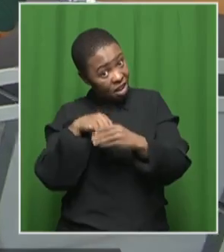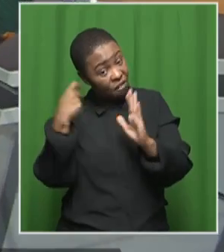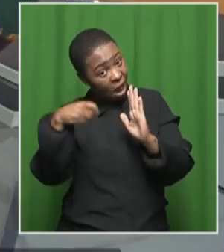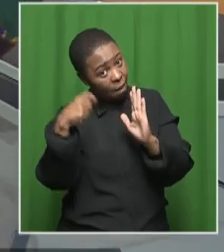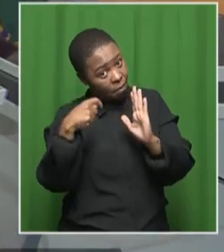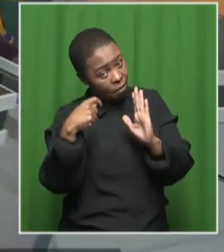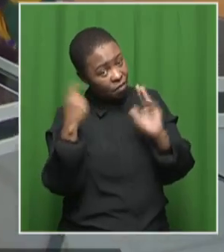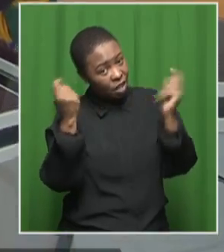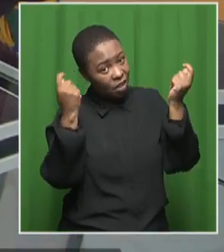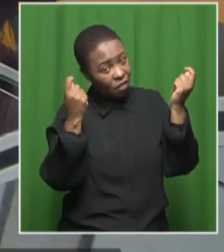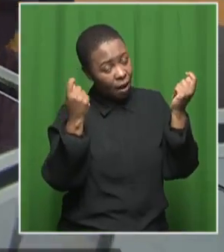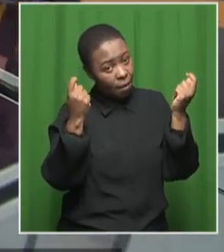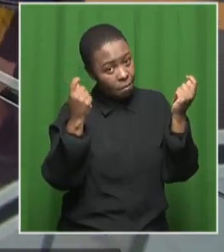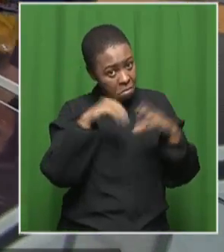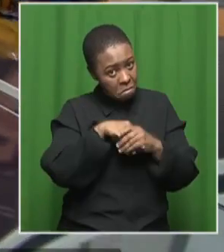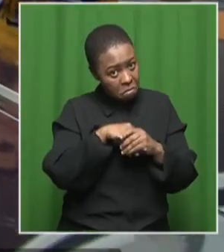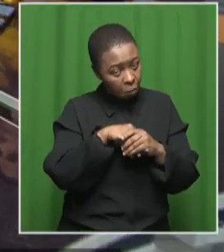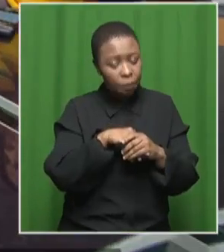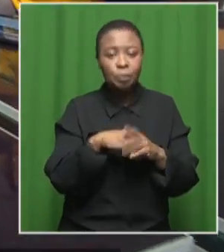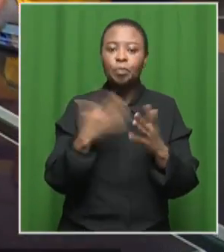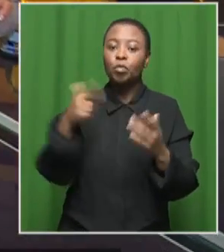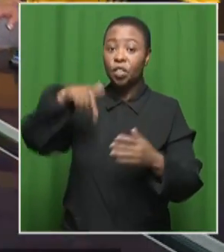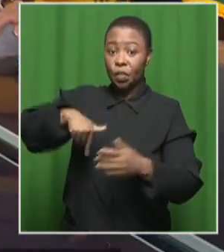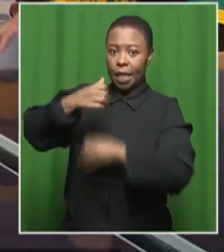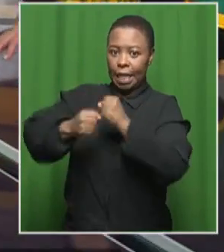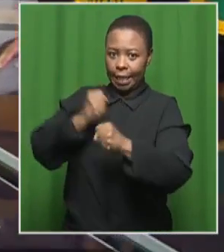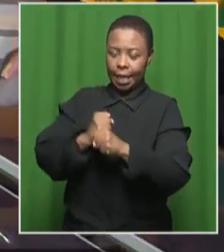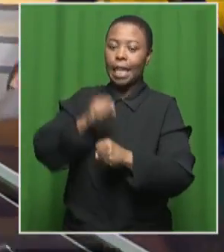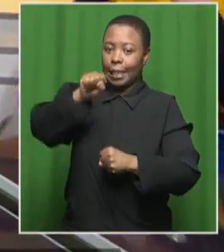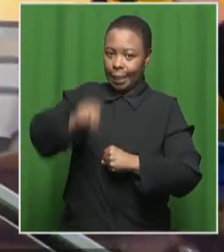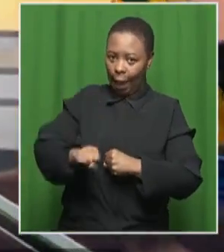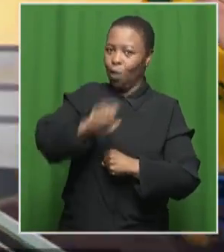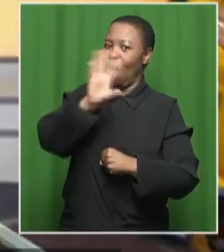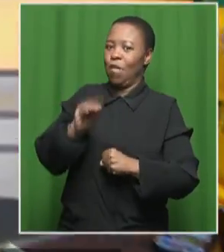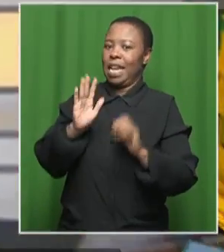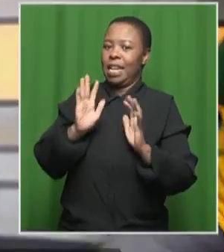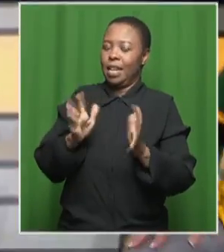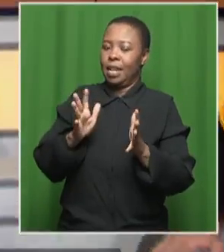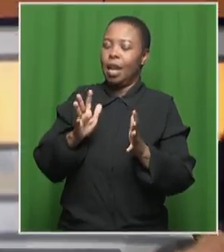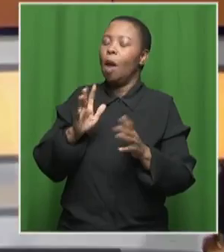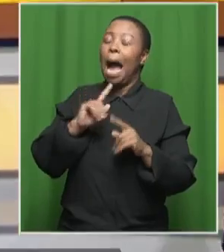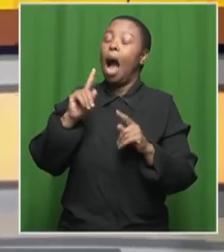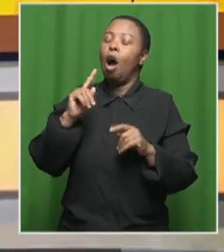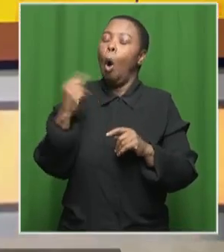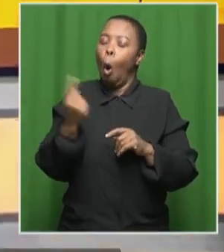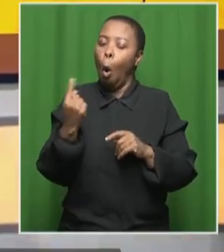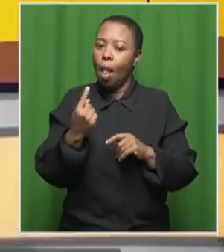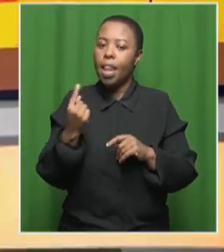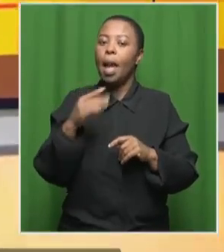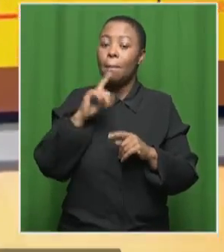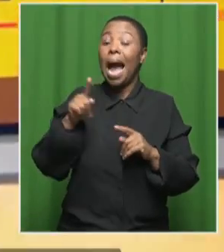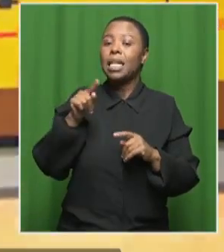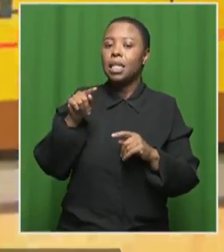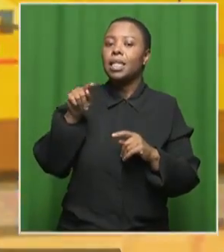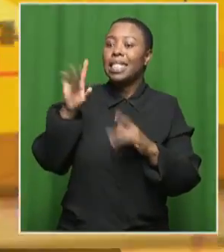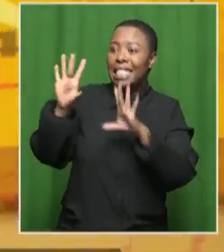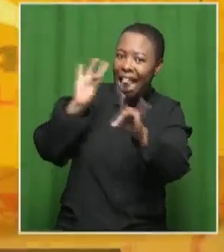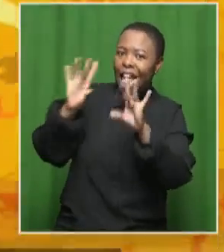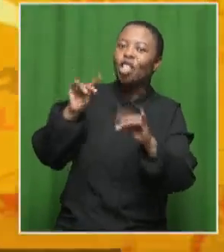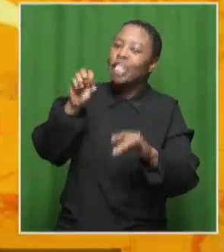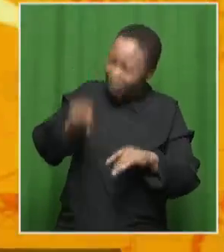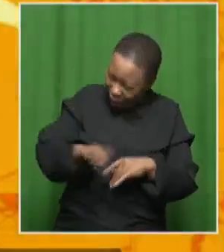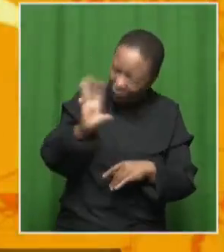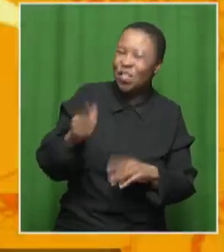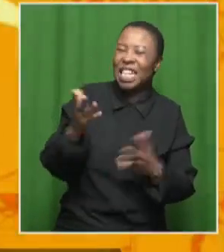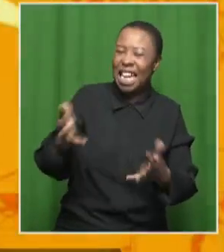year, this year we're only looking at South African, well, not only looking at, but those are the ones that ended up on the selection, right?